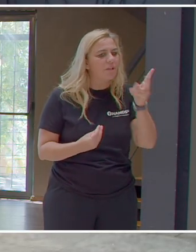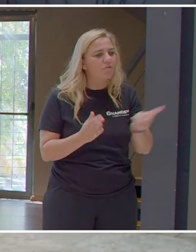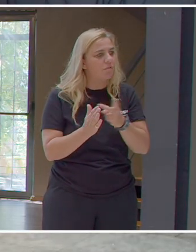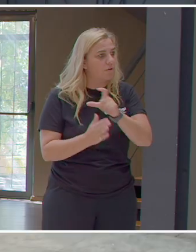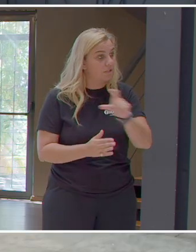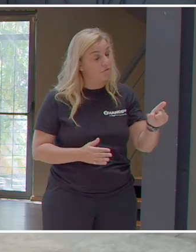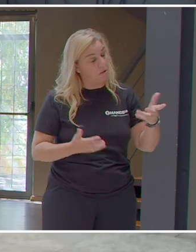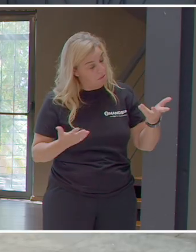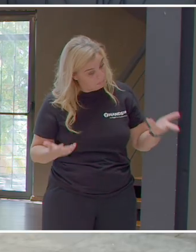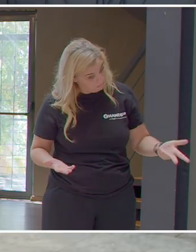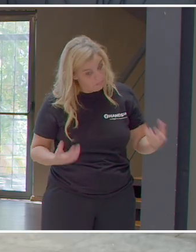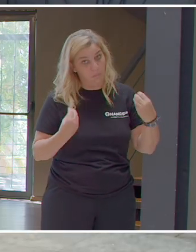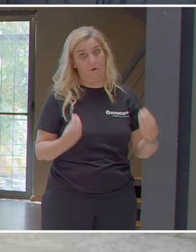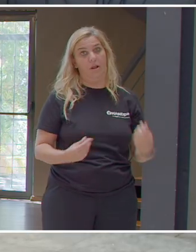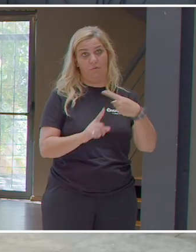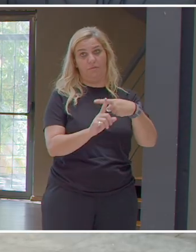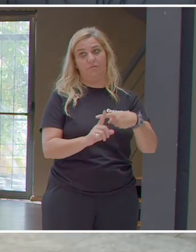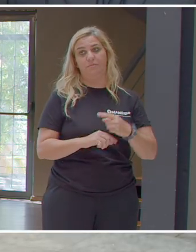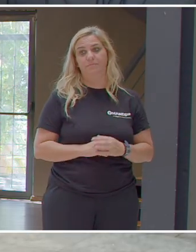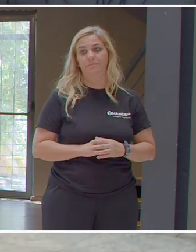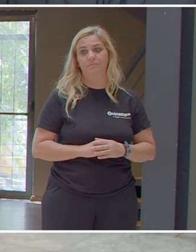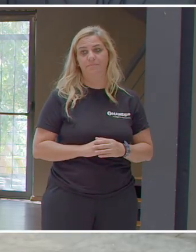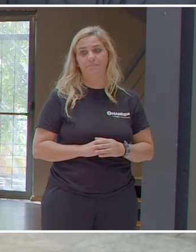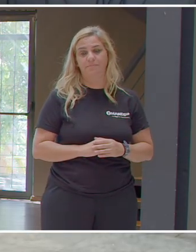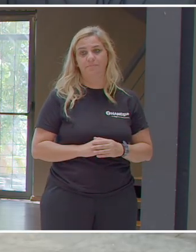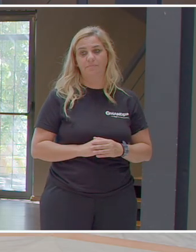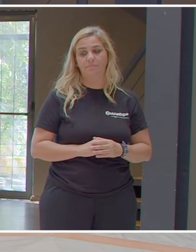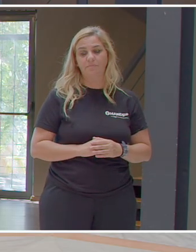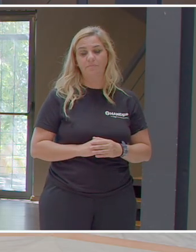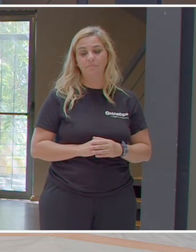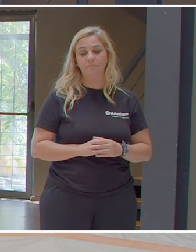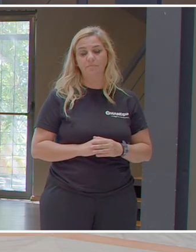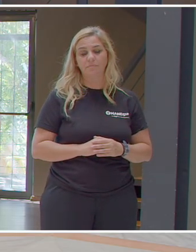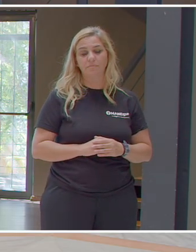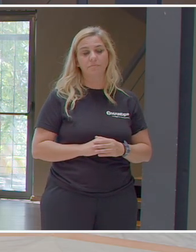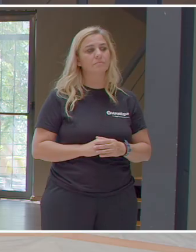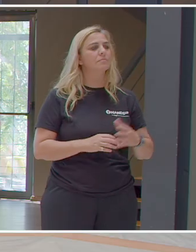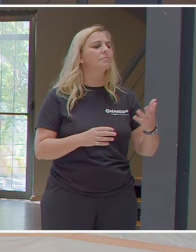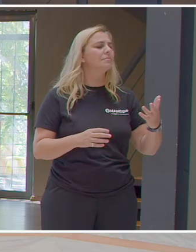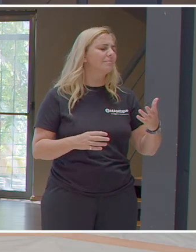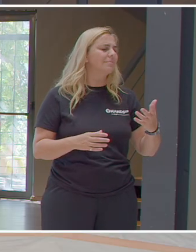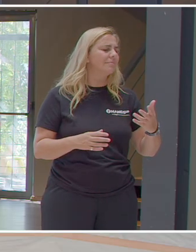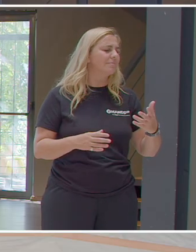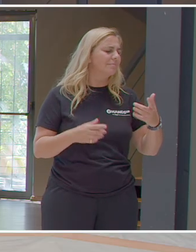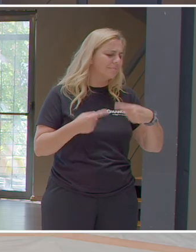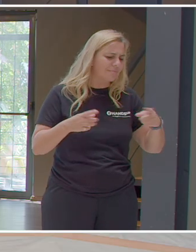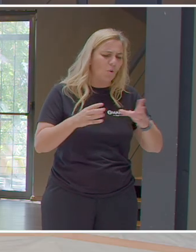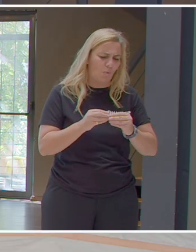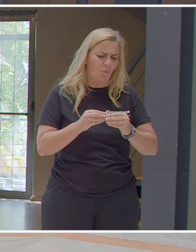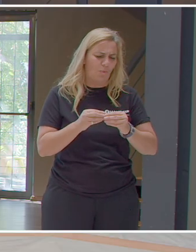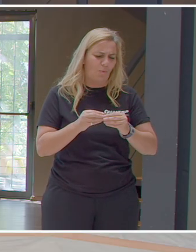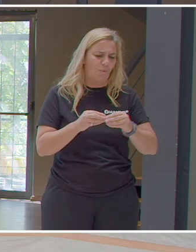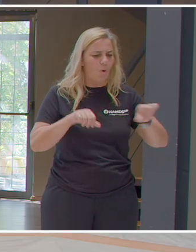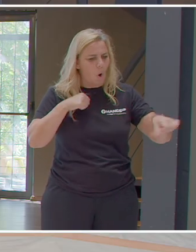very good deal. So try to remember that one. And then I write herbs and spices, which is a bit written